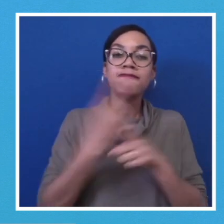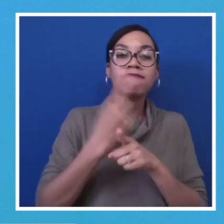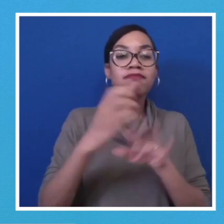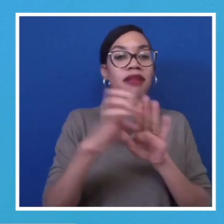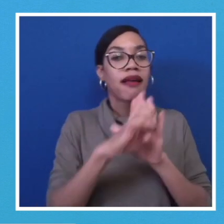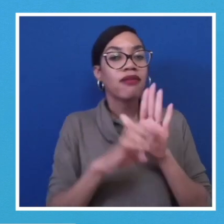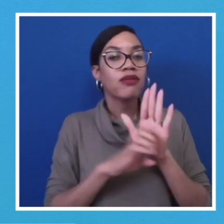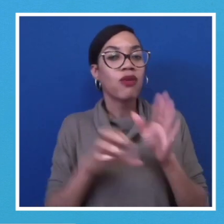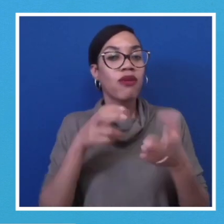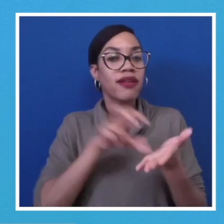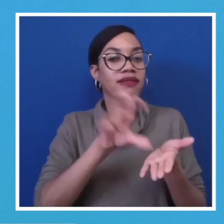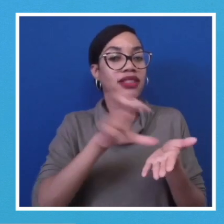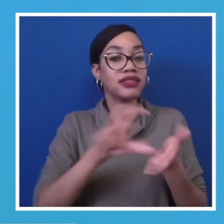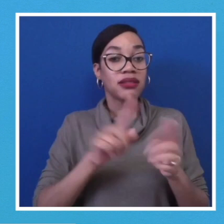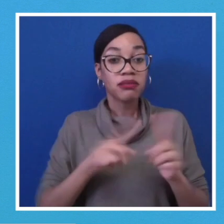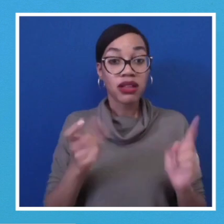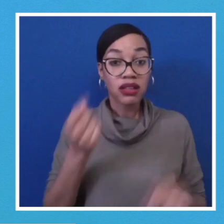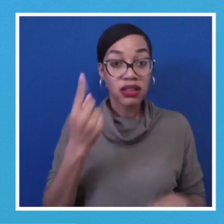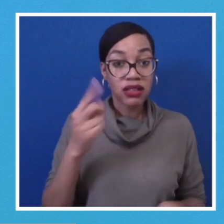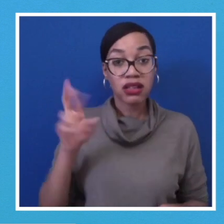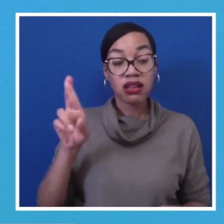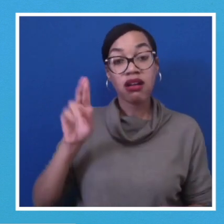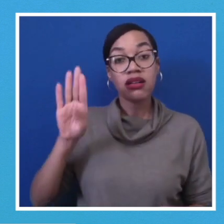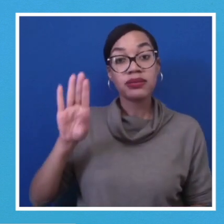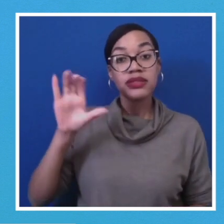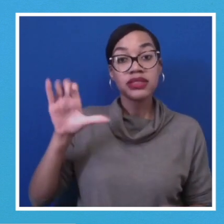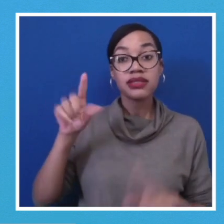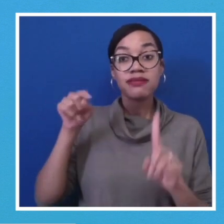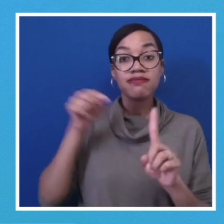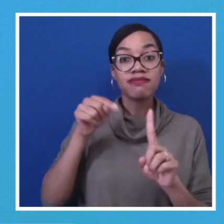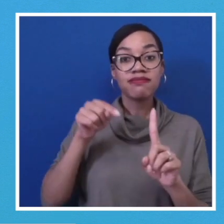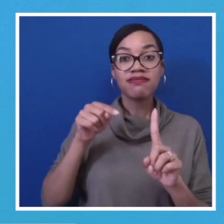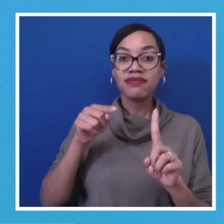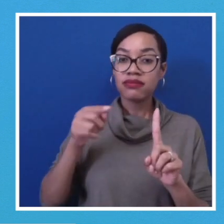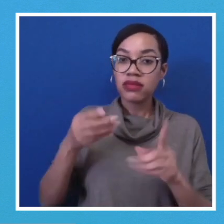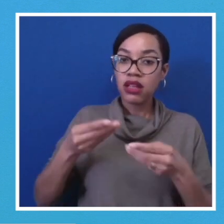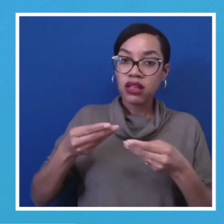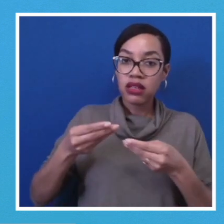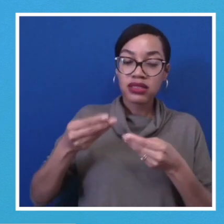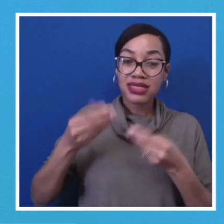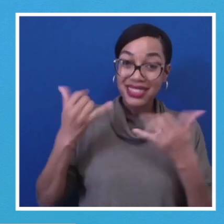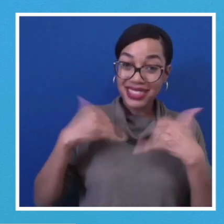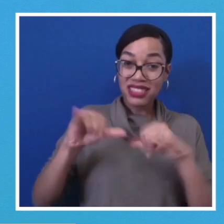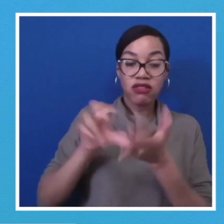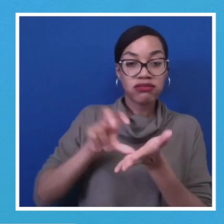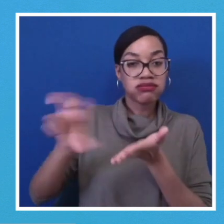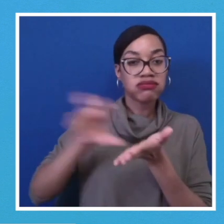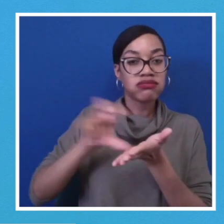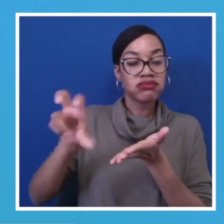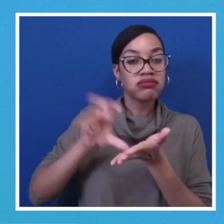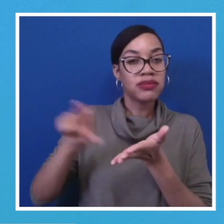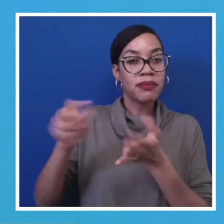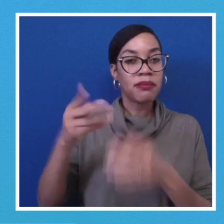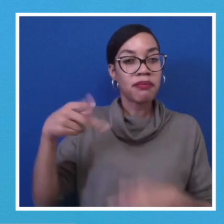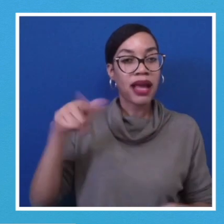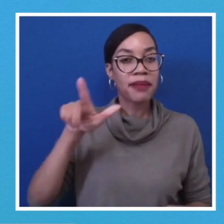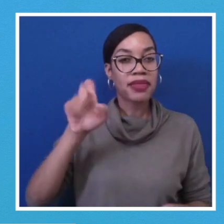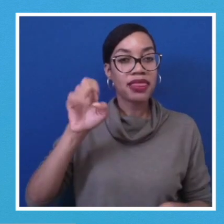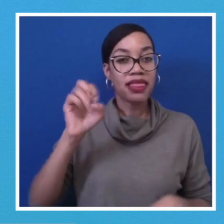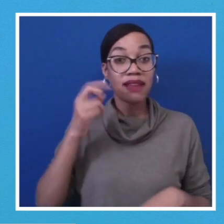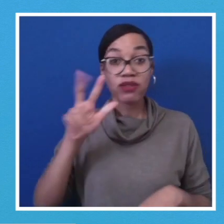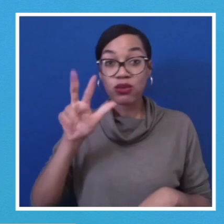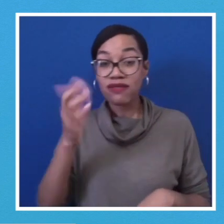not only is RBC funding this pipeline to the tune of $315 million, it is the linchpin